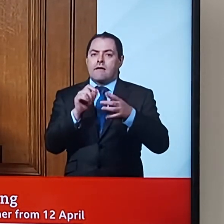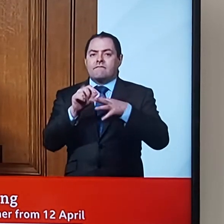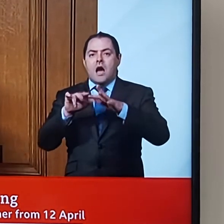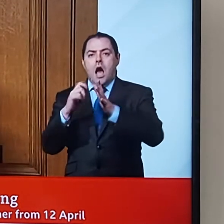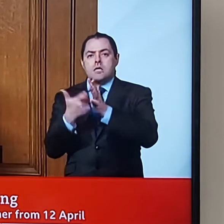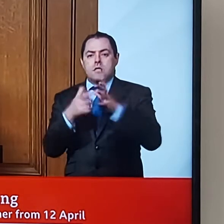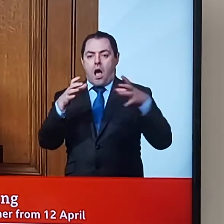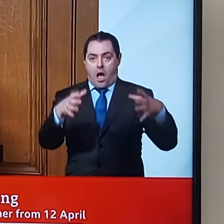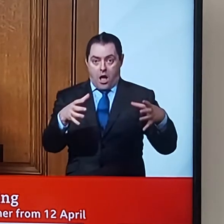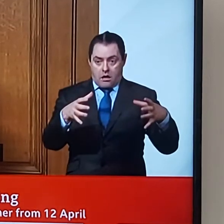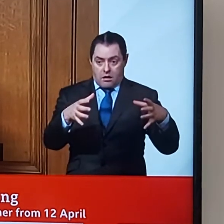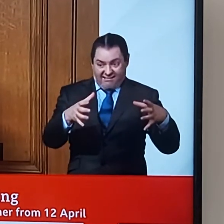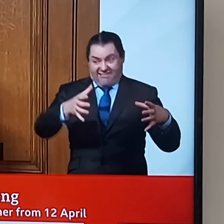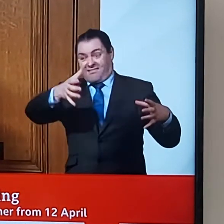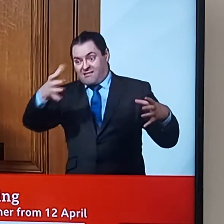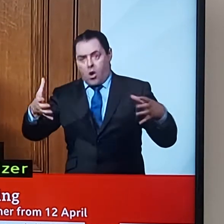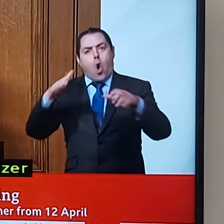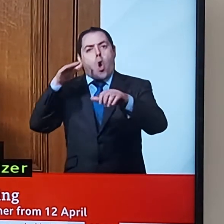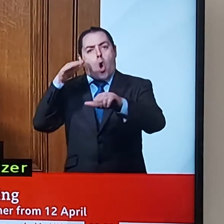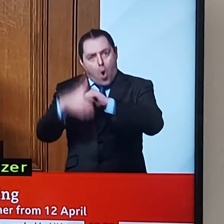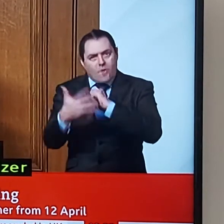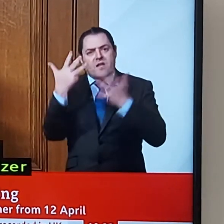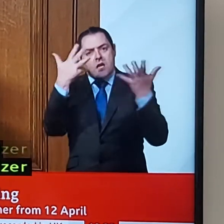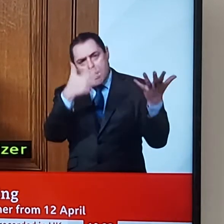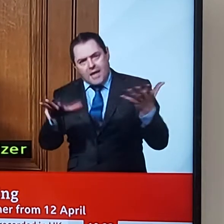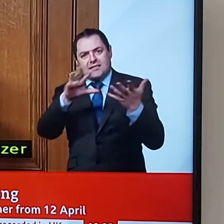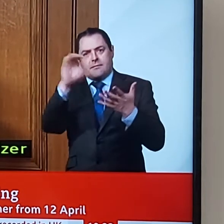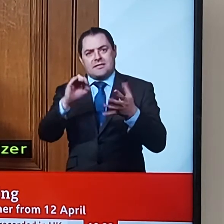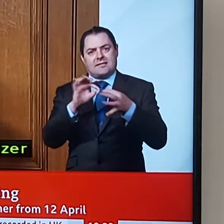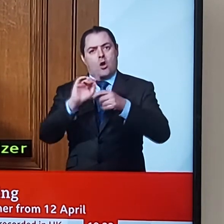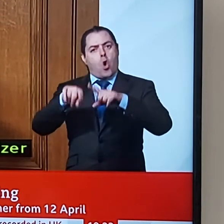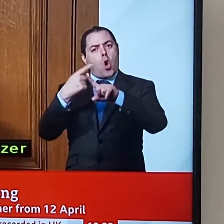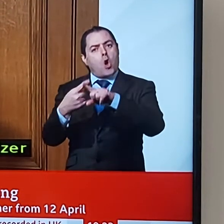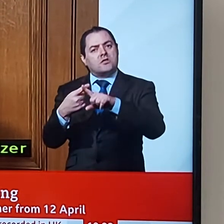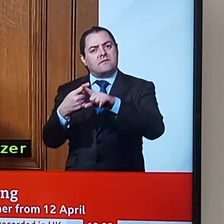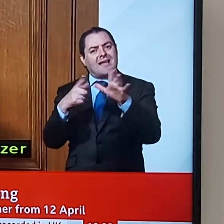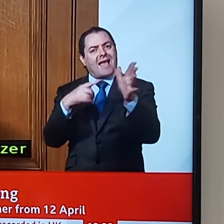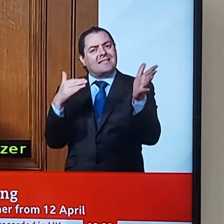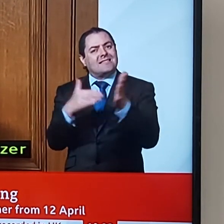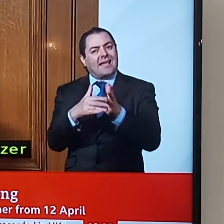Oxford AstraZeneca vaccine. And that